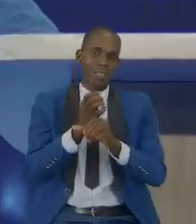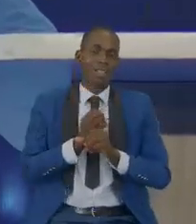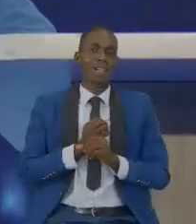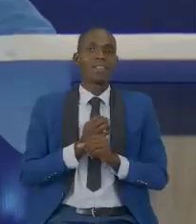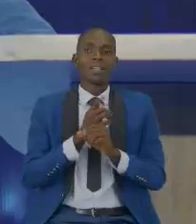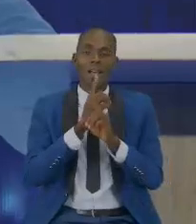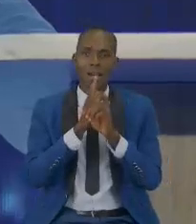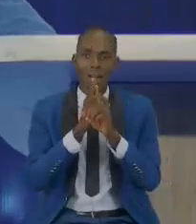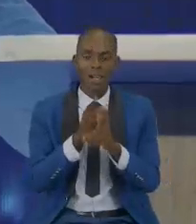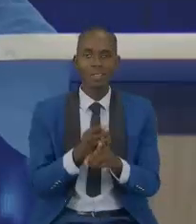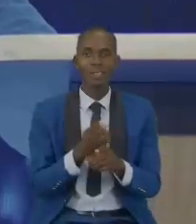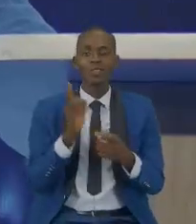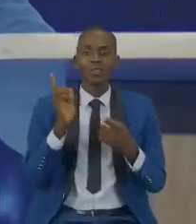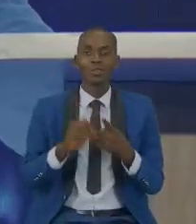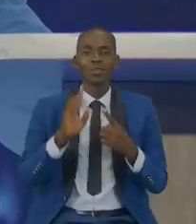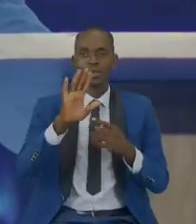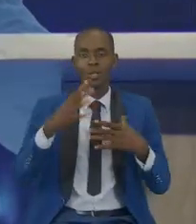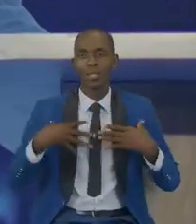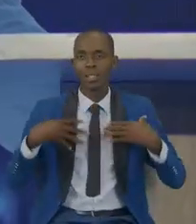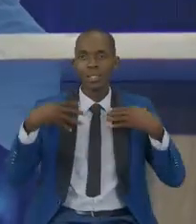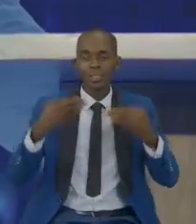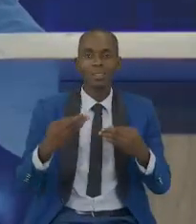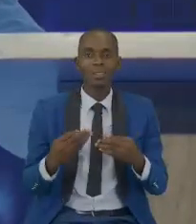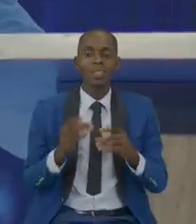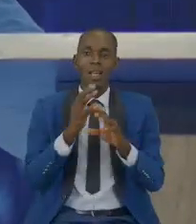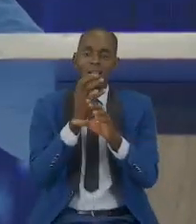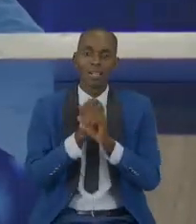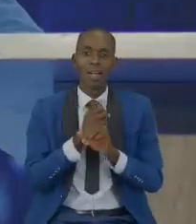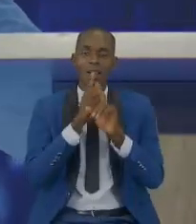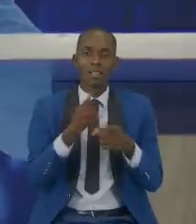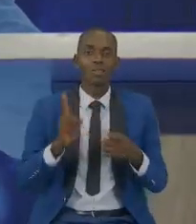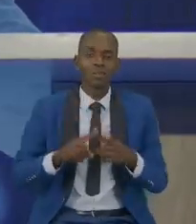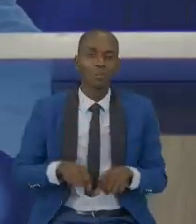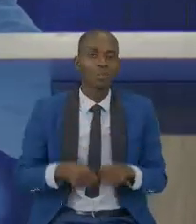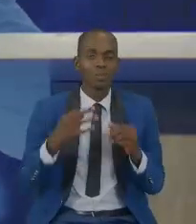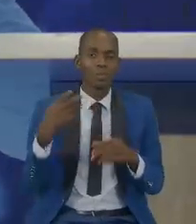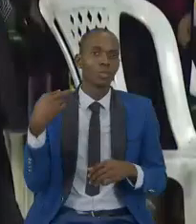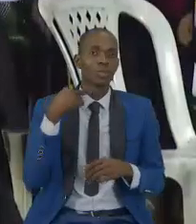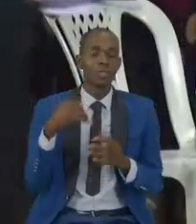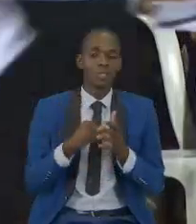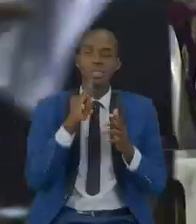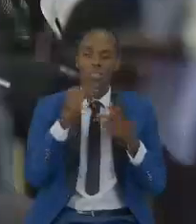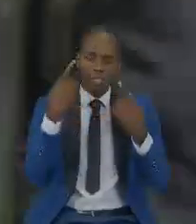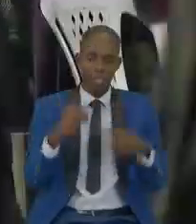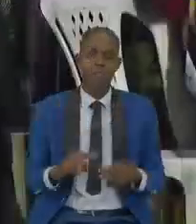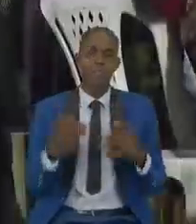the breaking of the yoke, of the miracle, it's happened already.